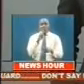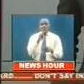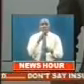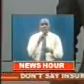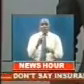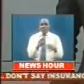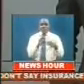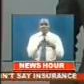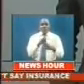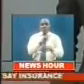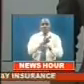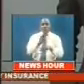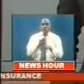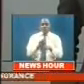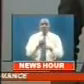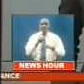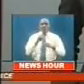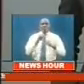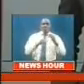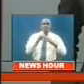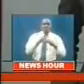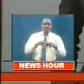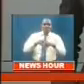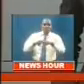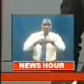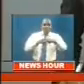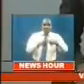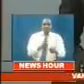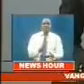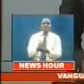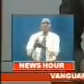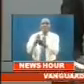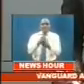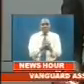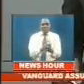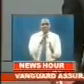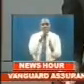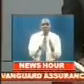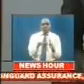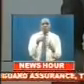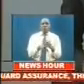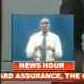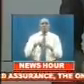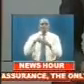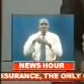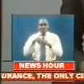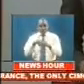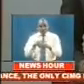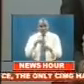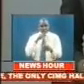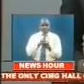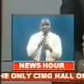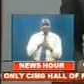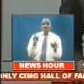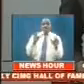joining hands with Burkina Faso to construct a railway line that will help cut off the transportation costs associated with roads. He said this